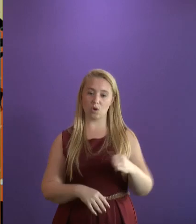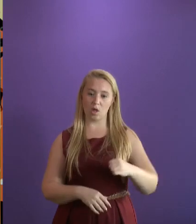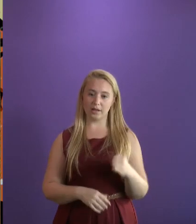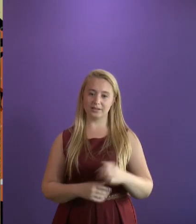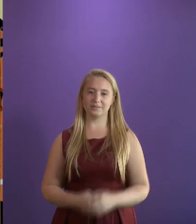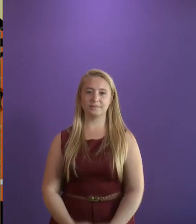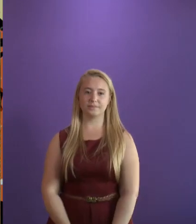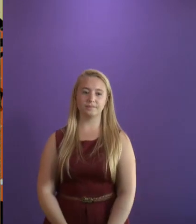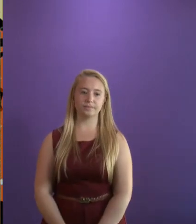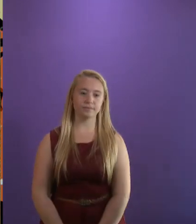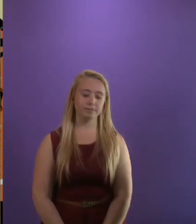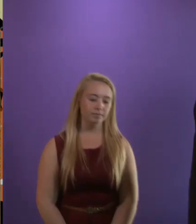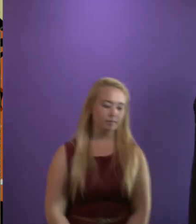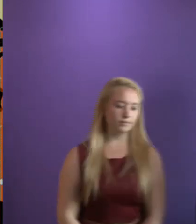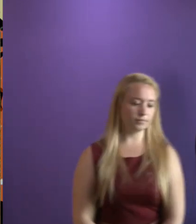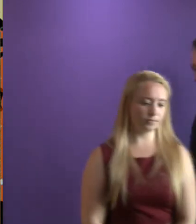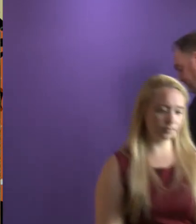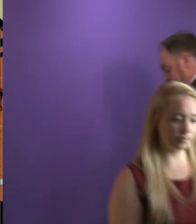please.